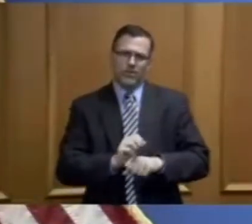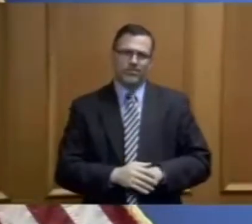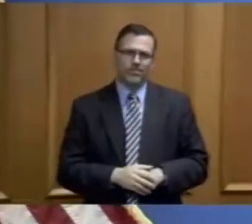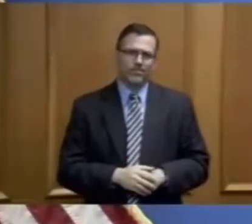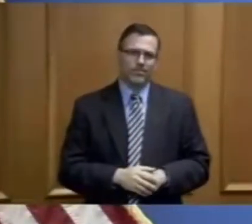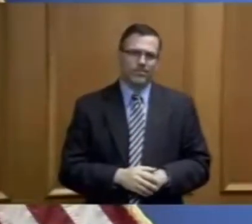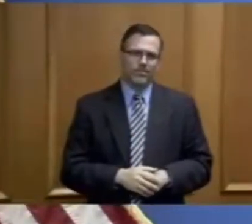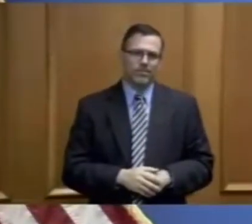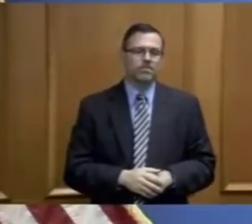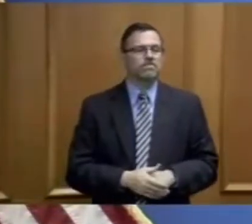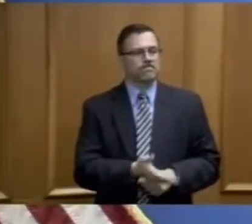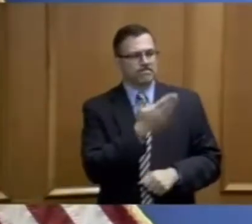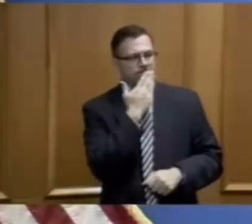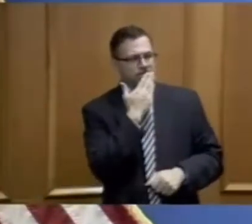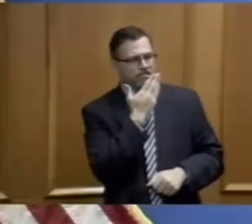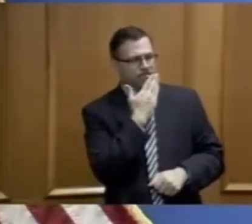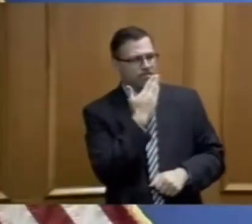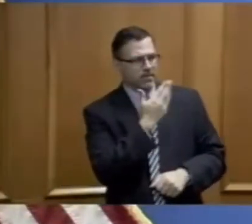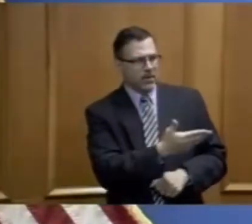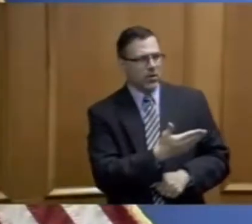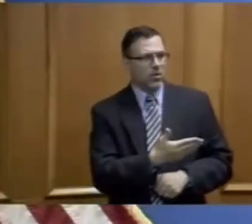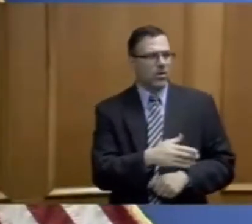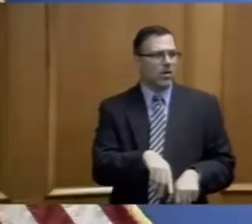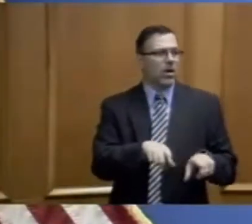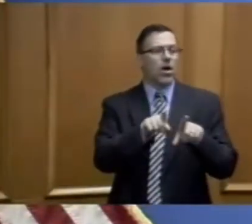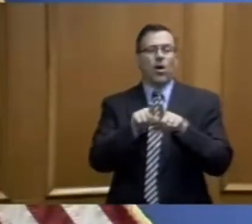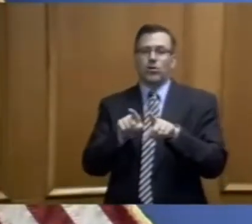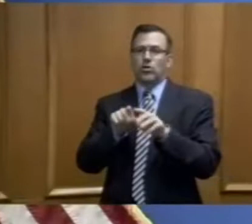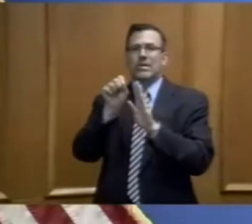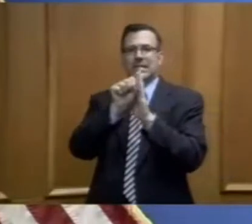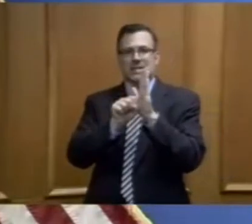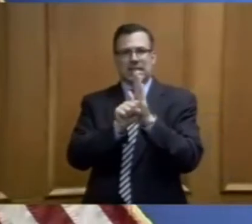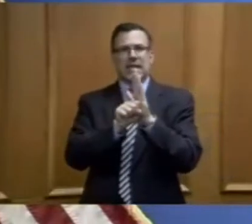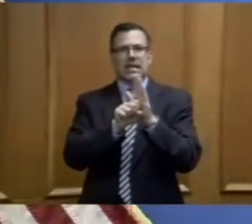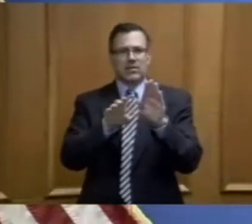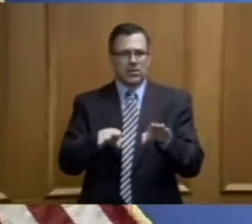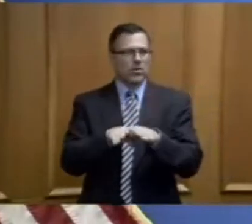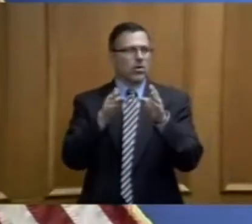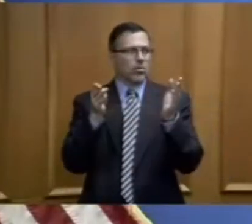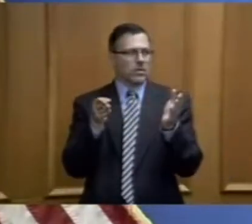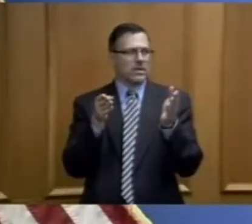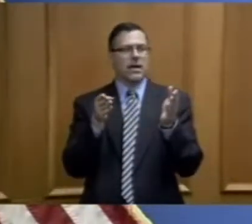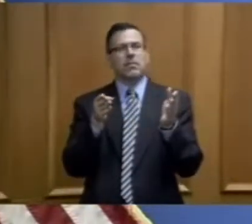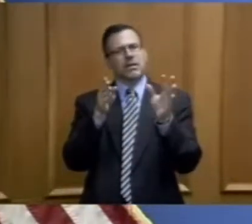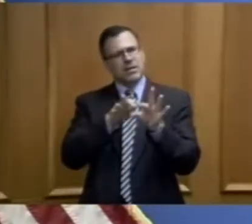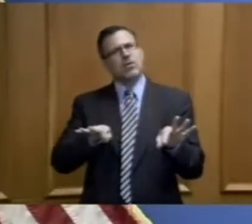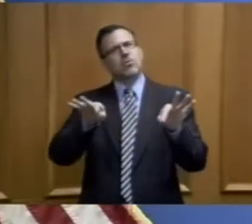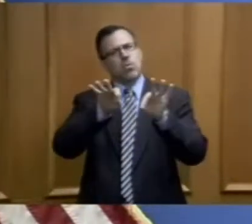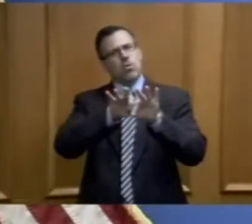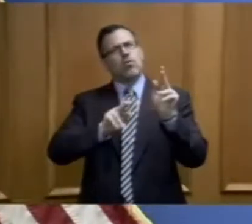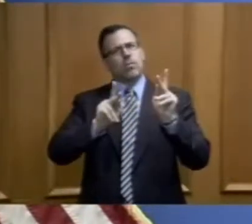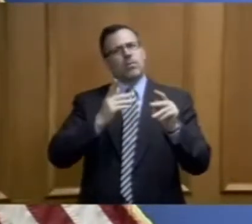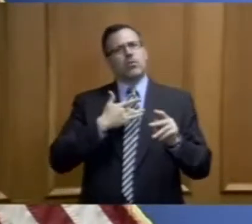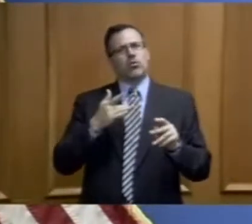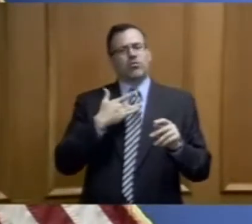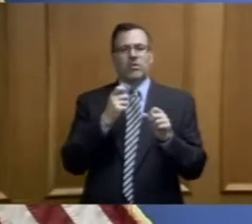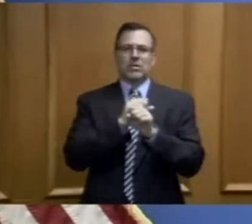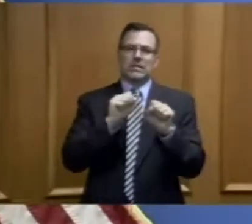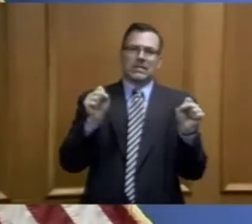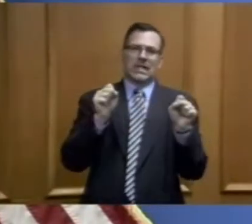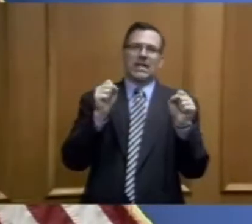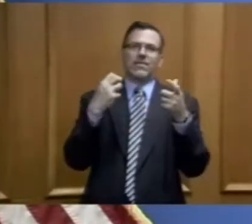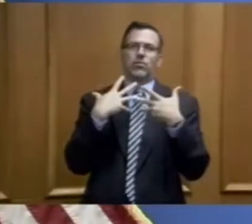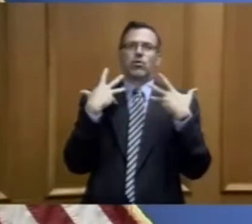that as our state does open up, this issue of consumer confidence is so important, that we need